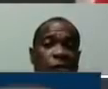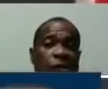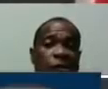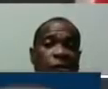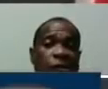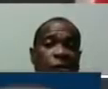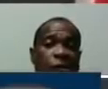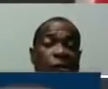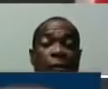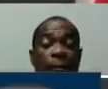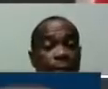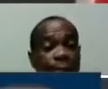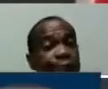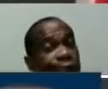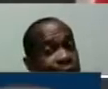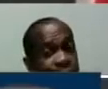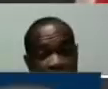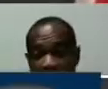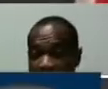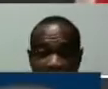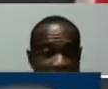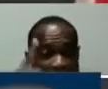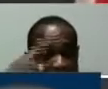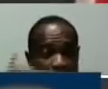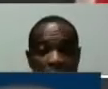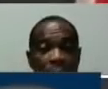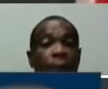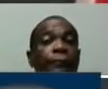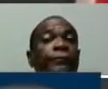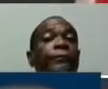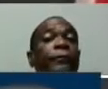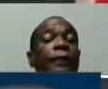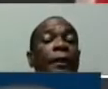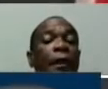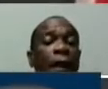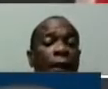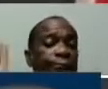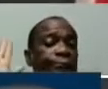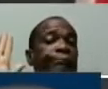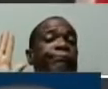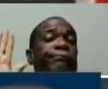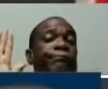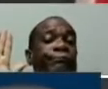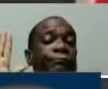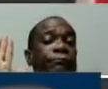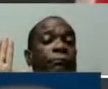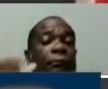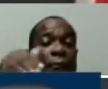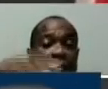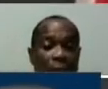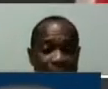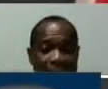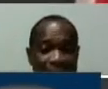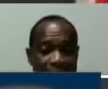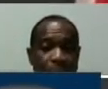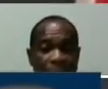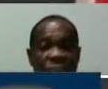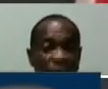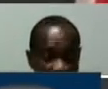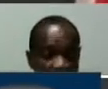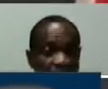that. And I've taken the oath of office to act without fear or